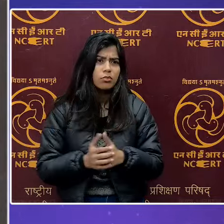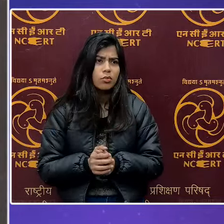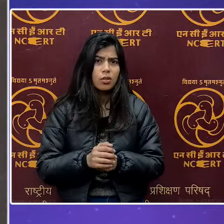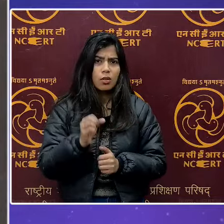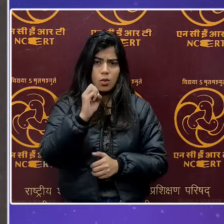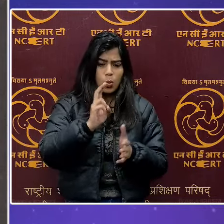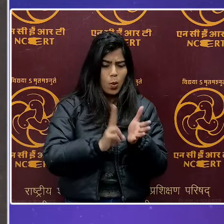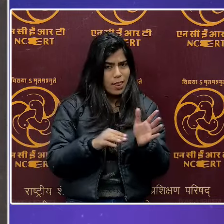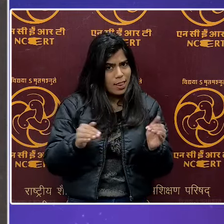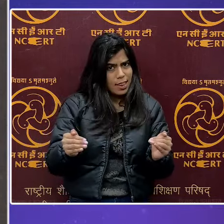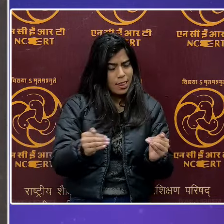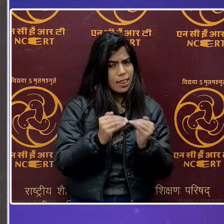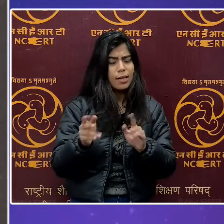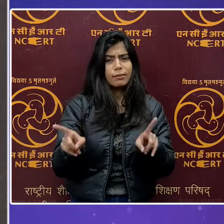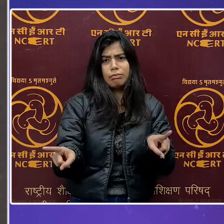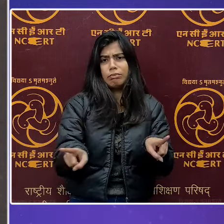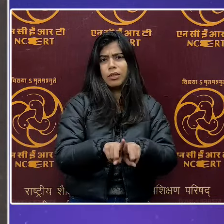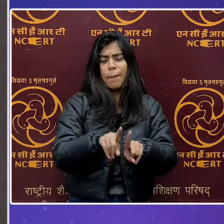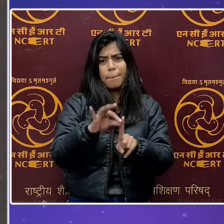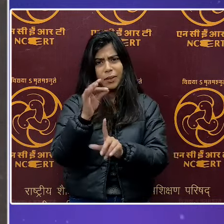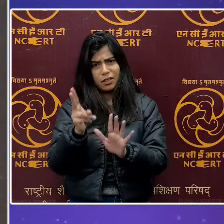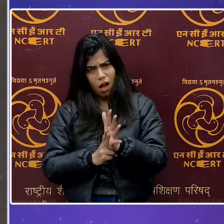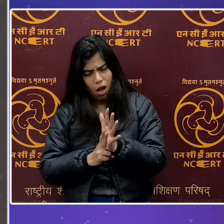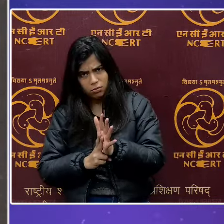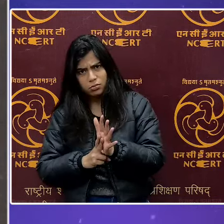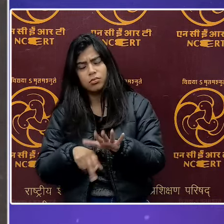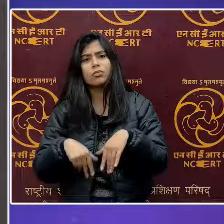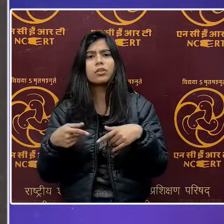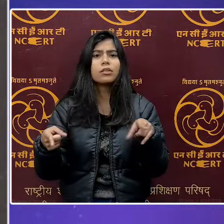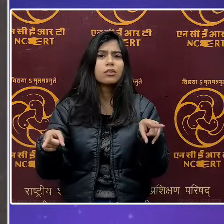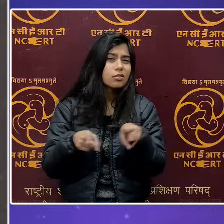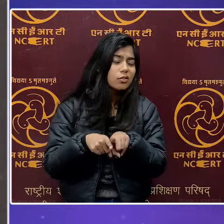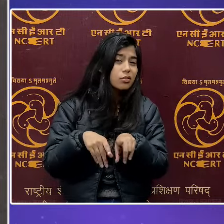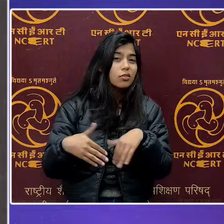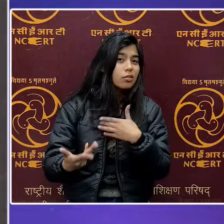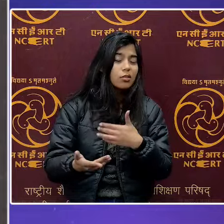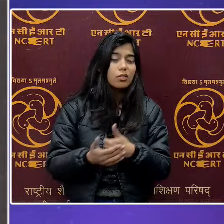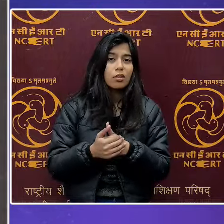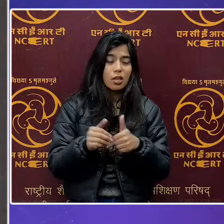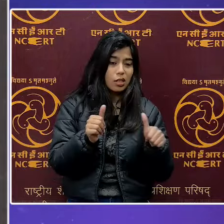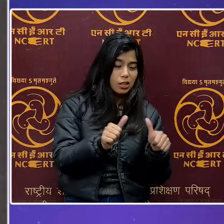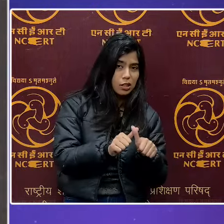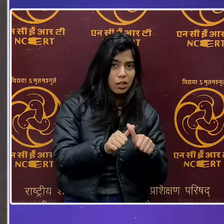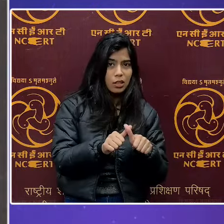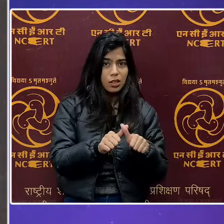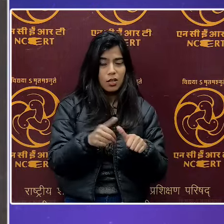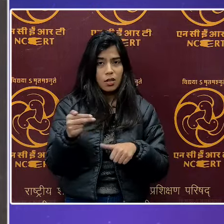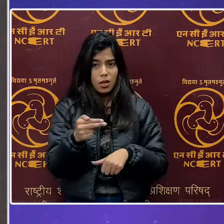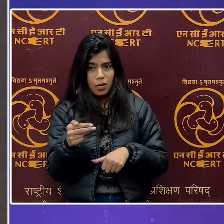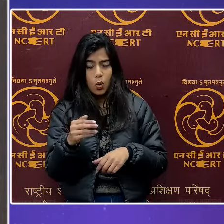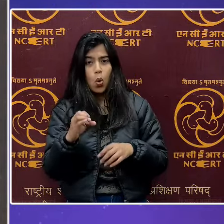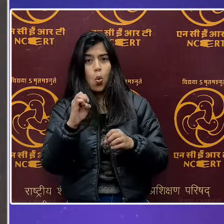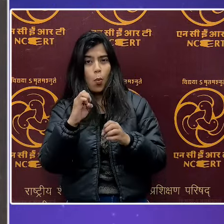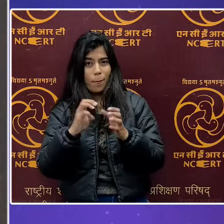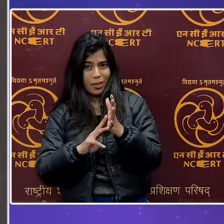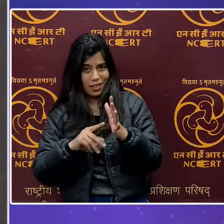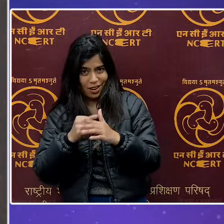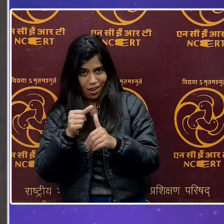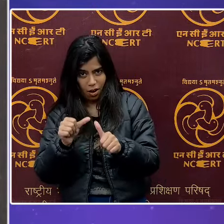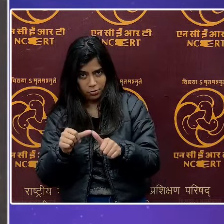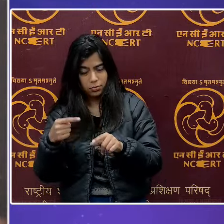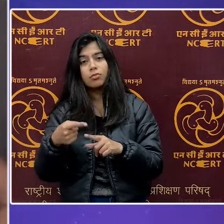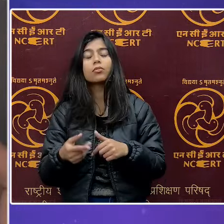ON will be same as PM here. That is, it will be A sine omega t, which you have